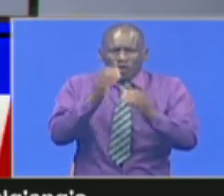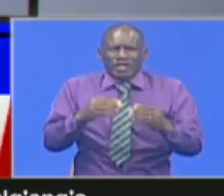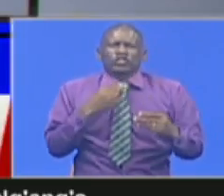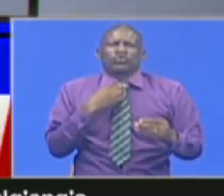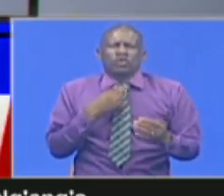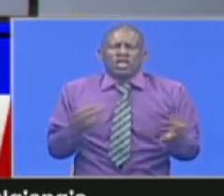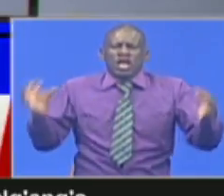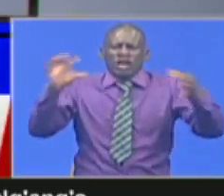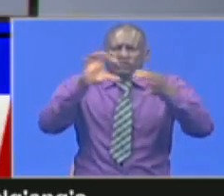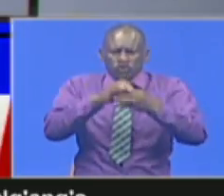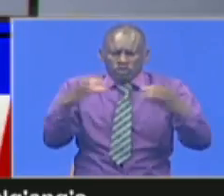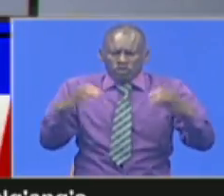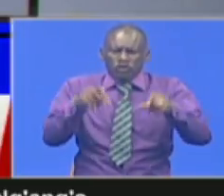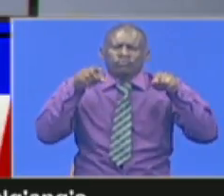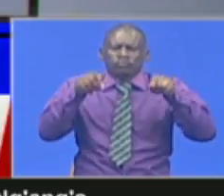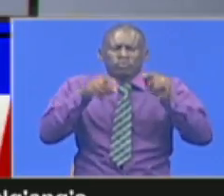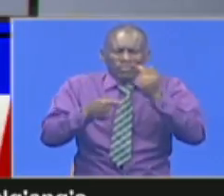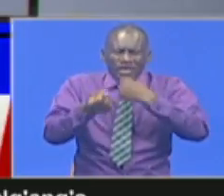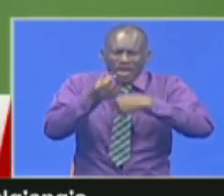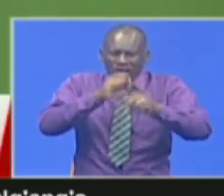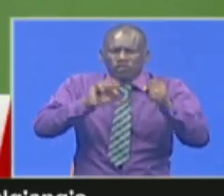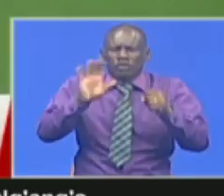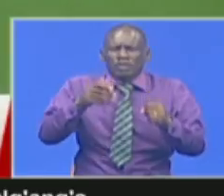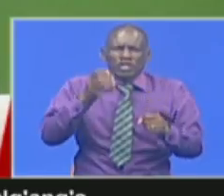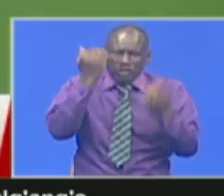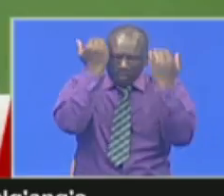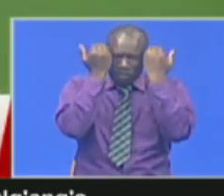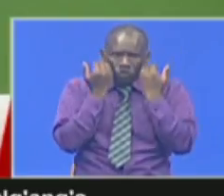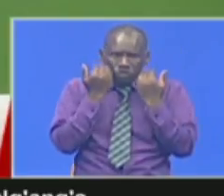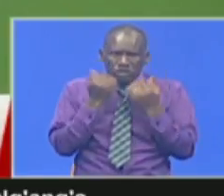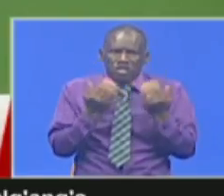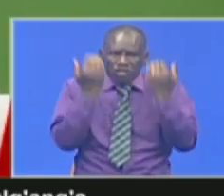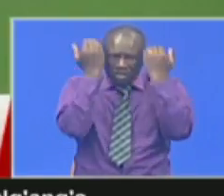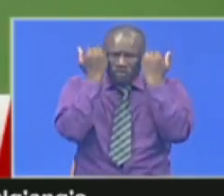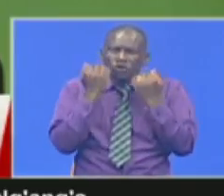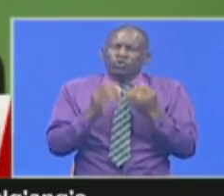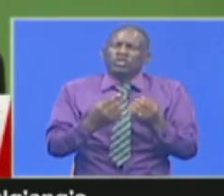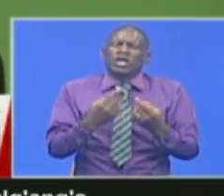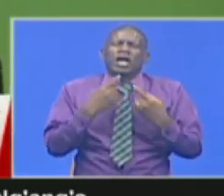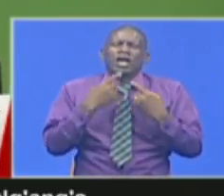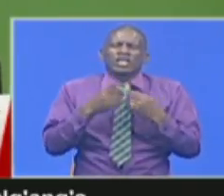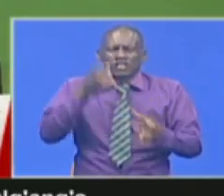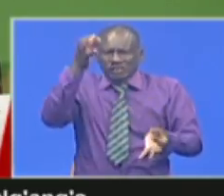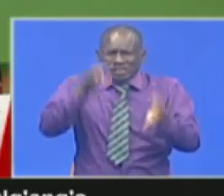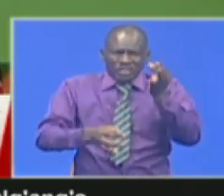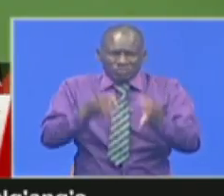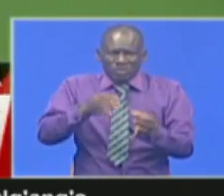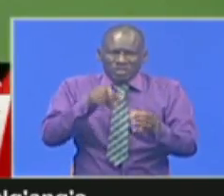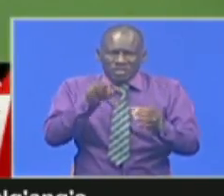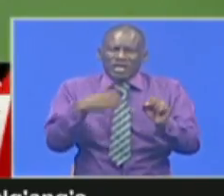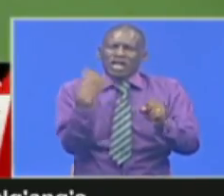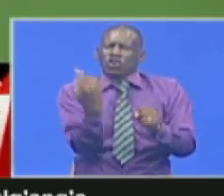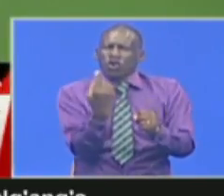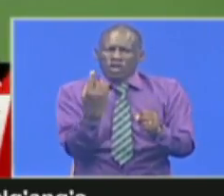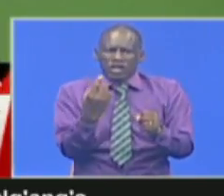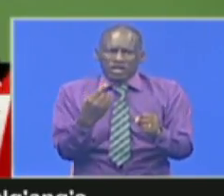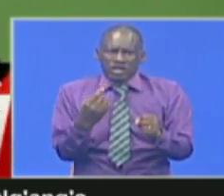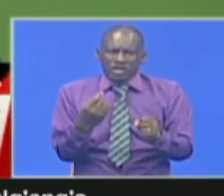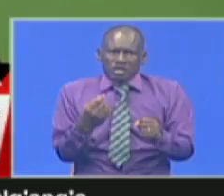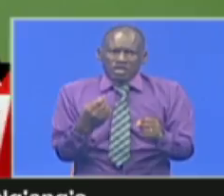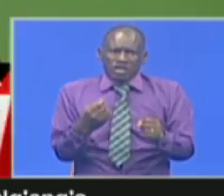in condemnation of the move by the court. The court's pronouncement will only serve